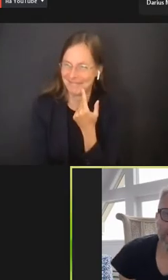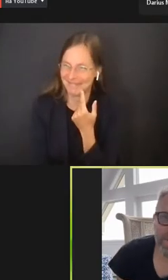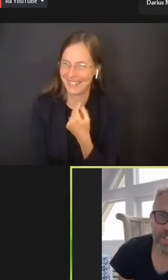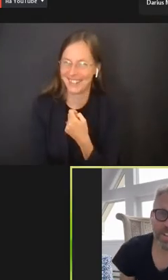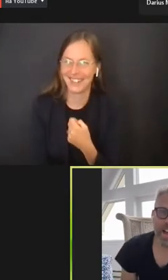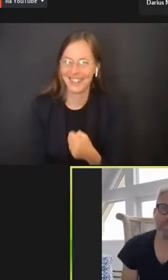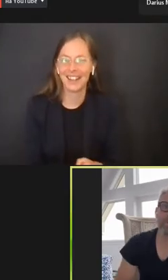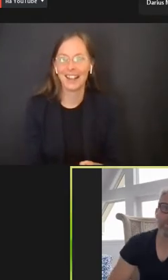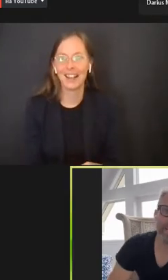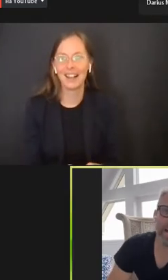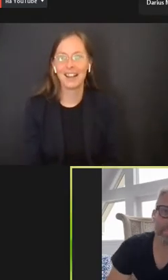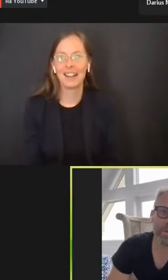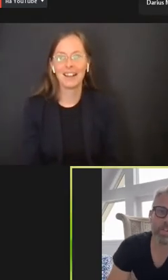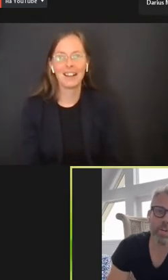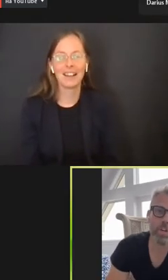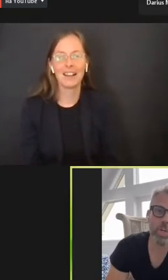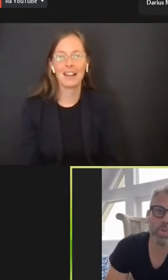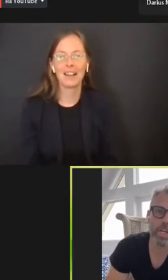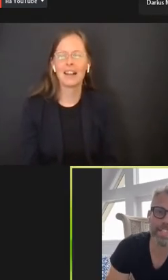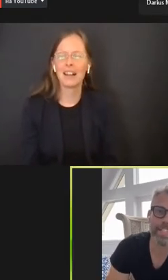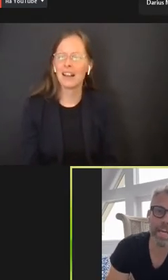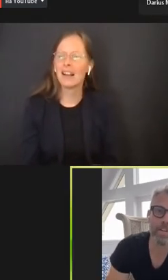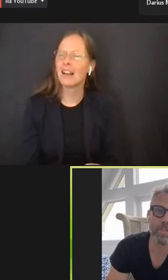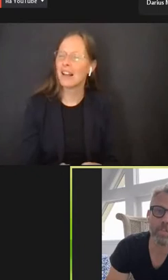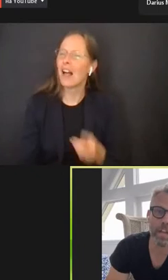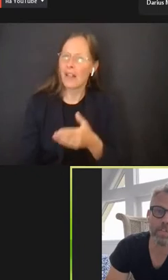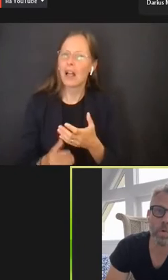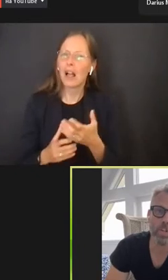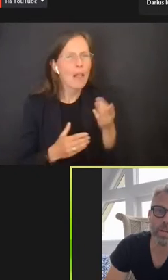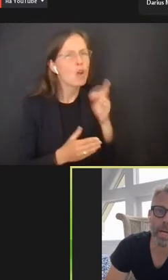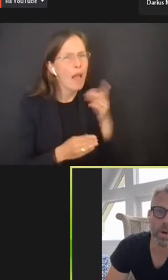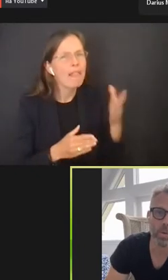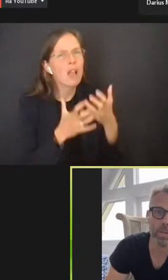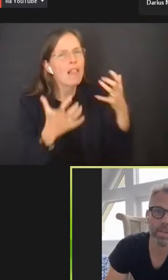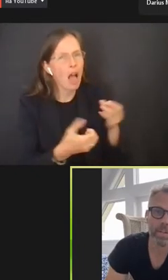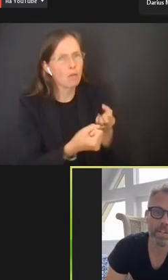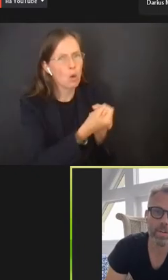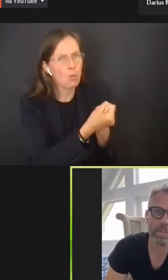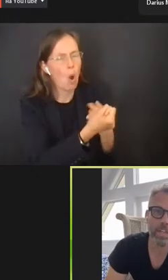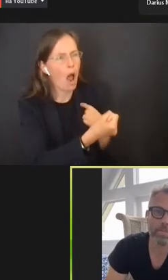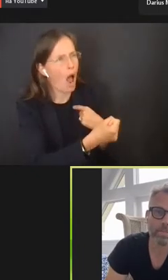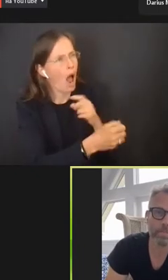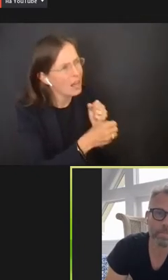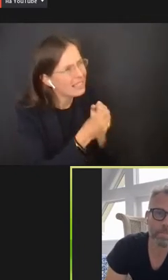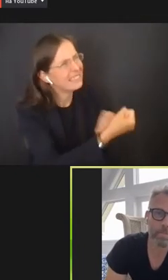Because there's a lot of support that I put toward you instead of like forging my own, you know what I